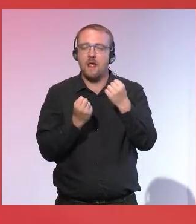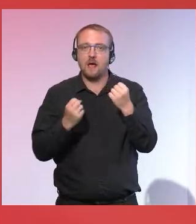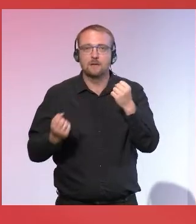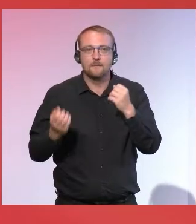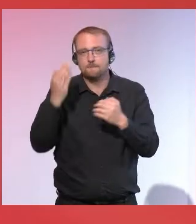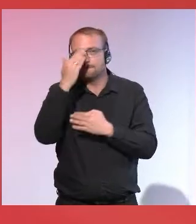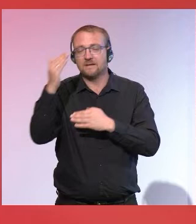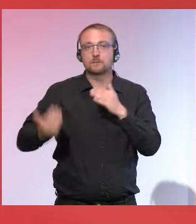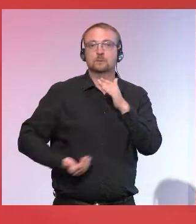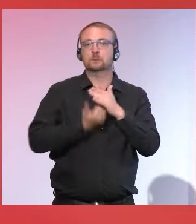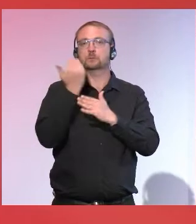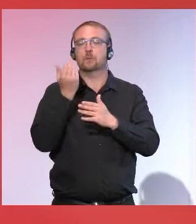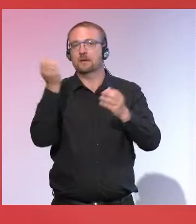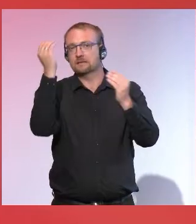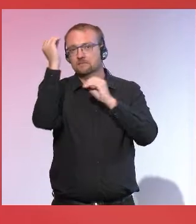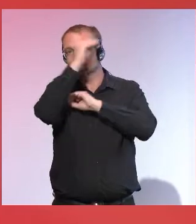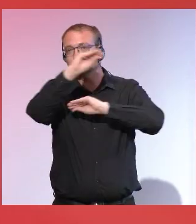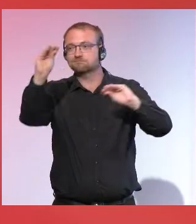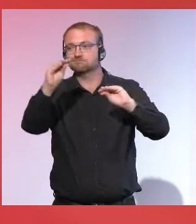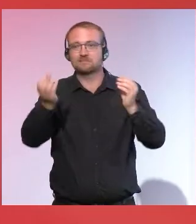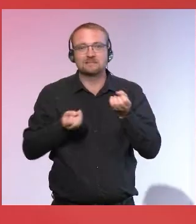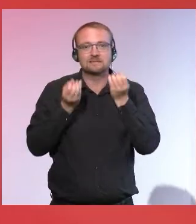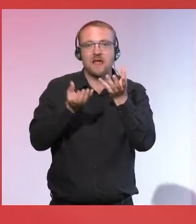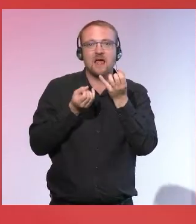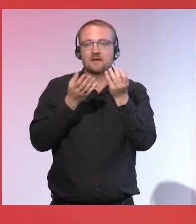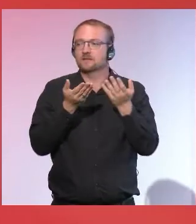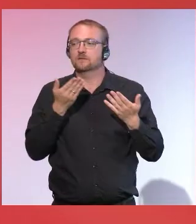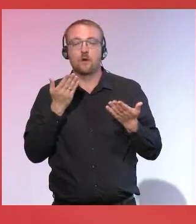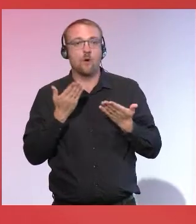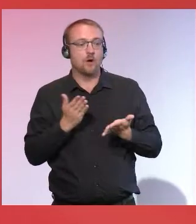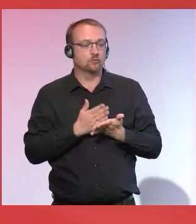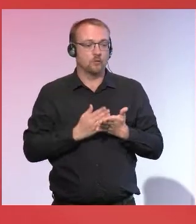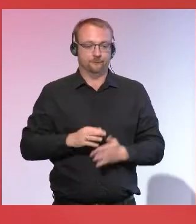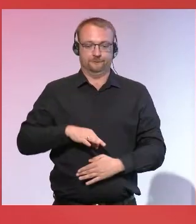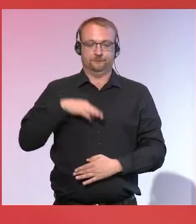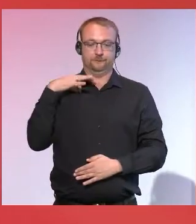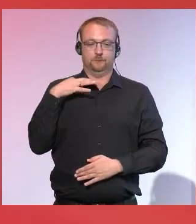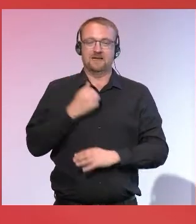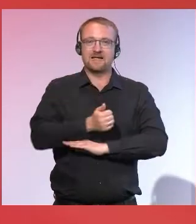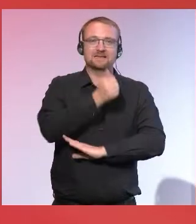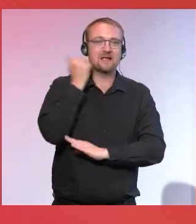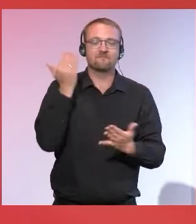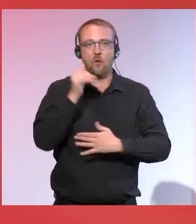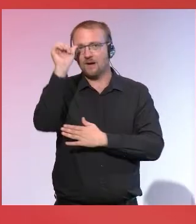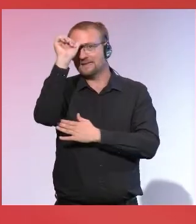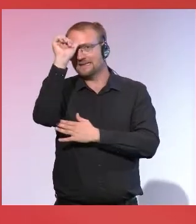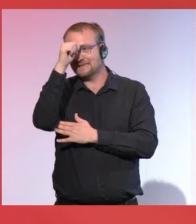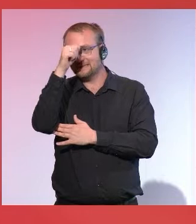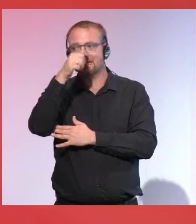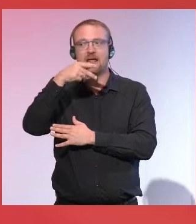incredibly early and very extreme heat waves in Pakistan and India early this year. Now there's flooding in